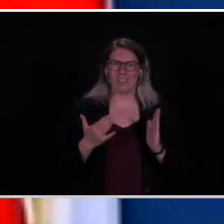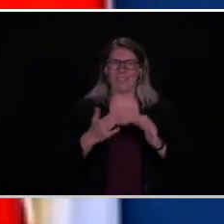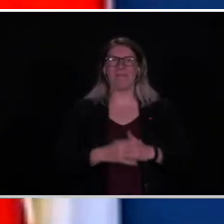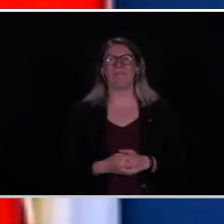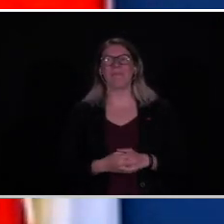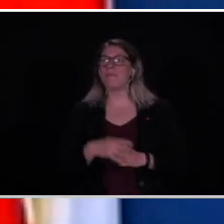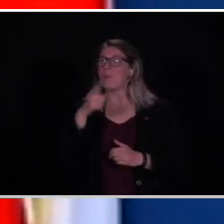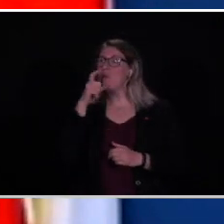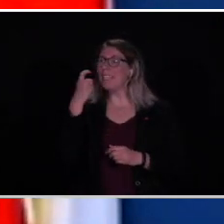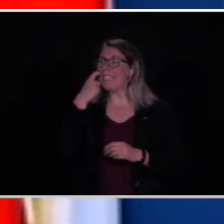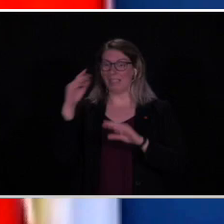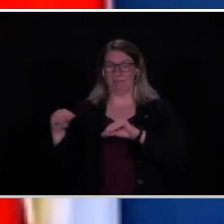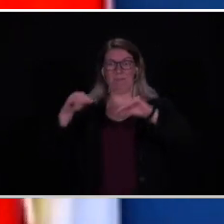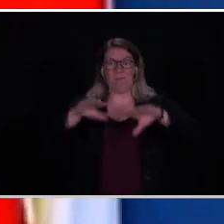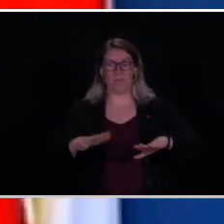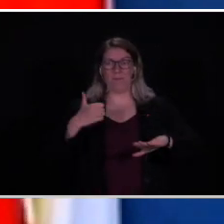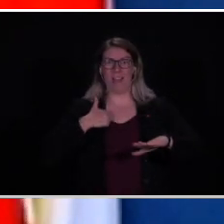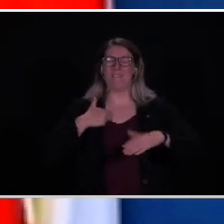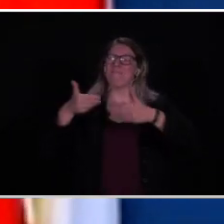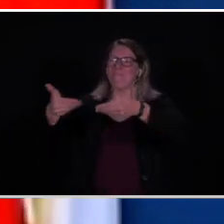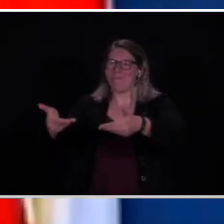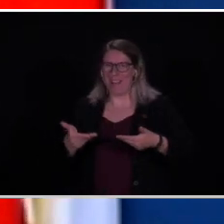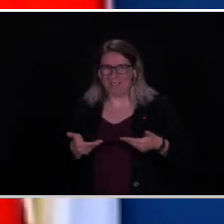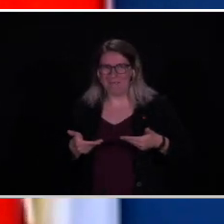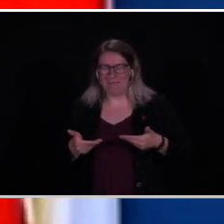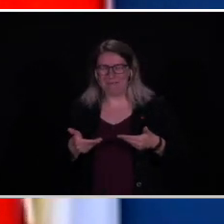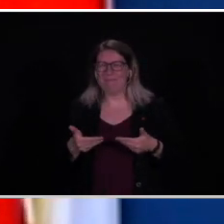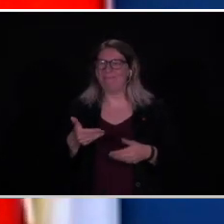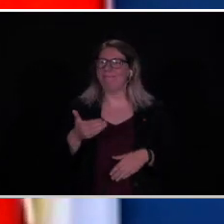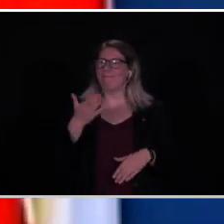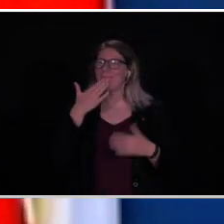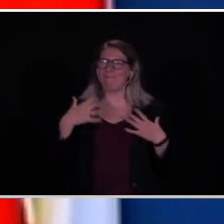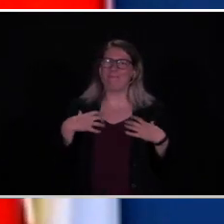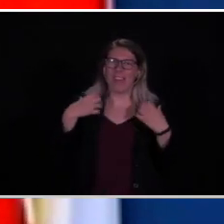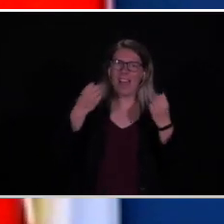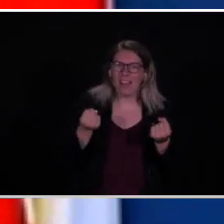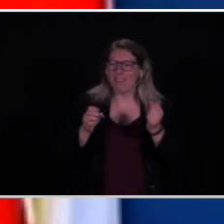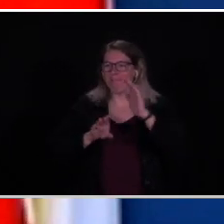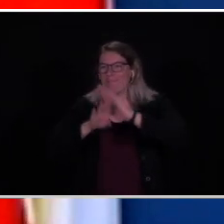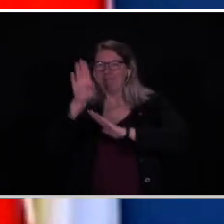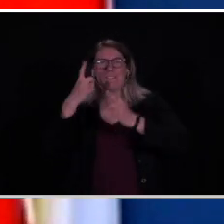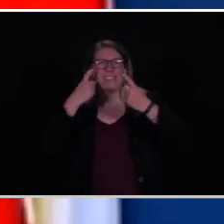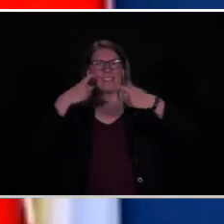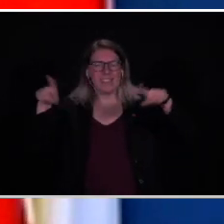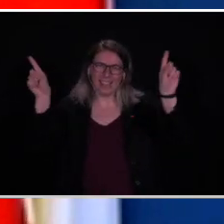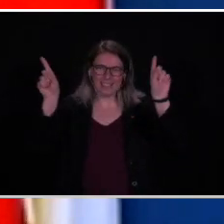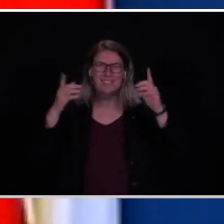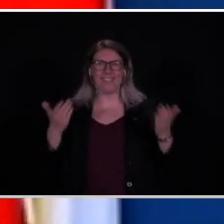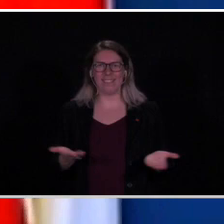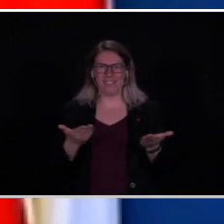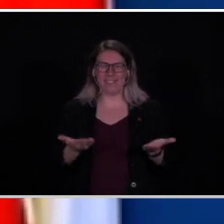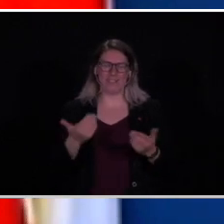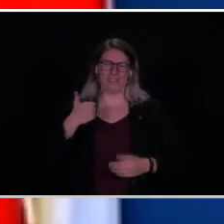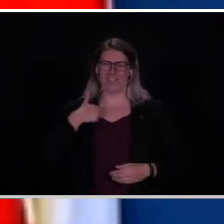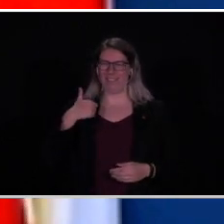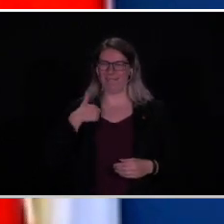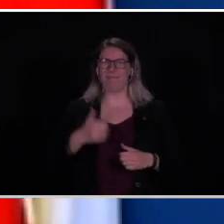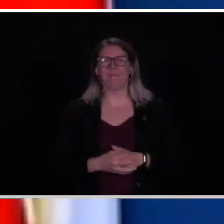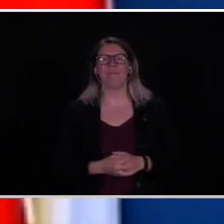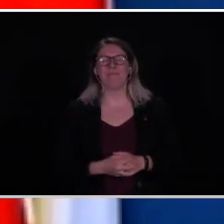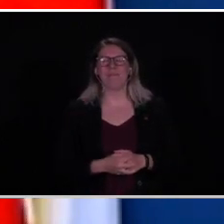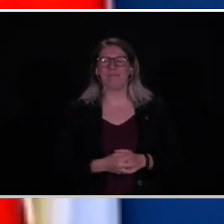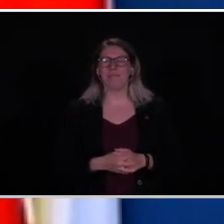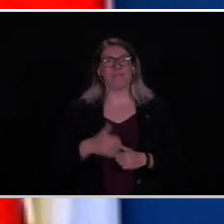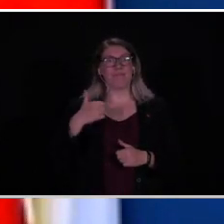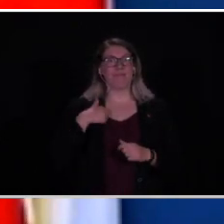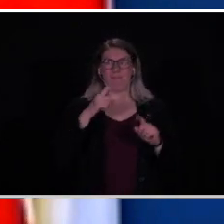newest citizens of Canada, welcome. I wish you good health, prosperity, and success as you begin the journey to take advantage of all